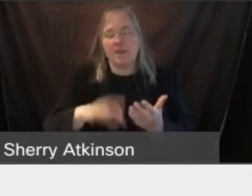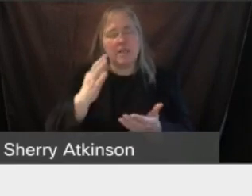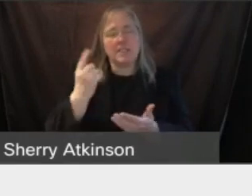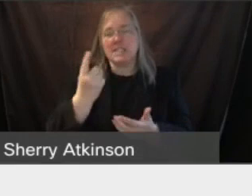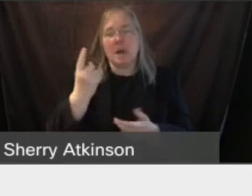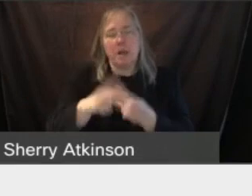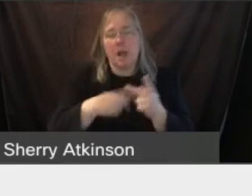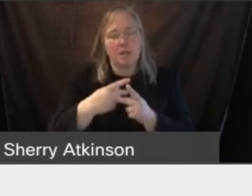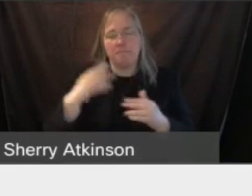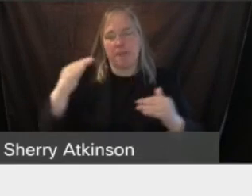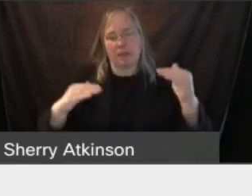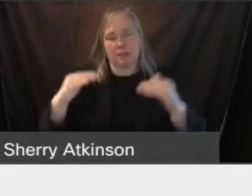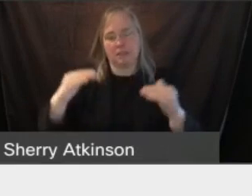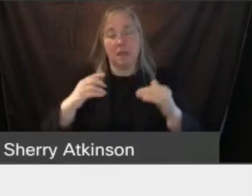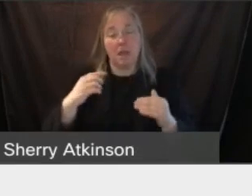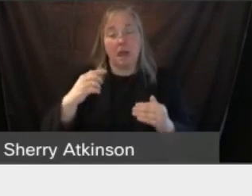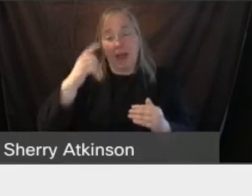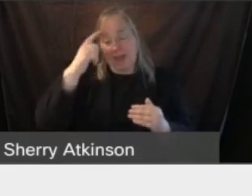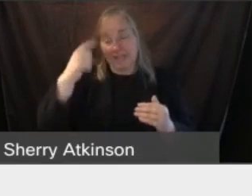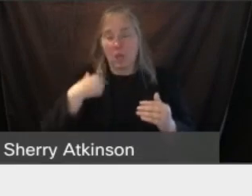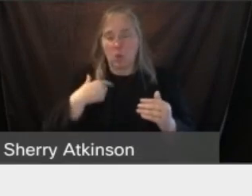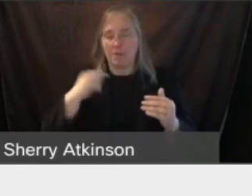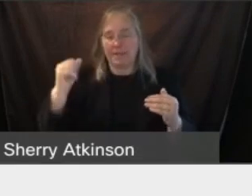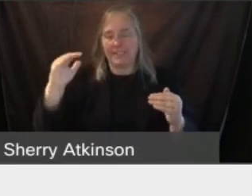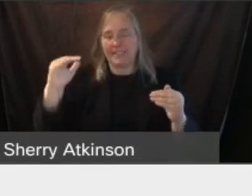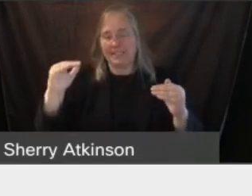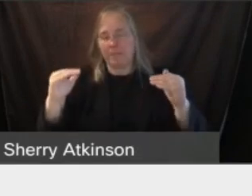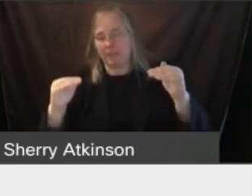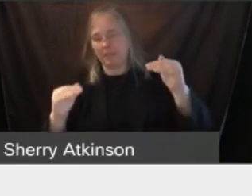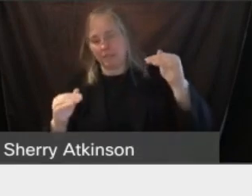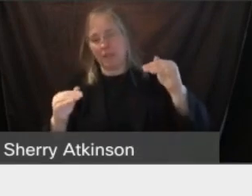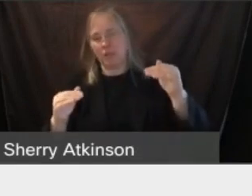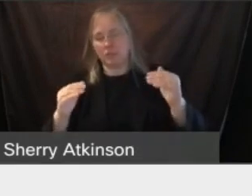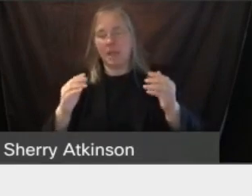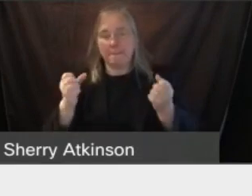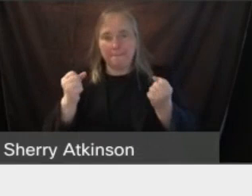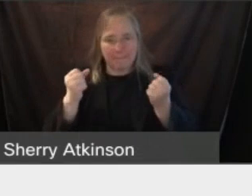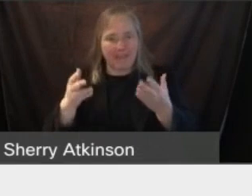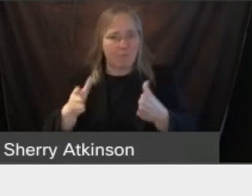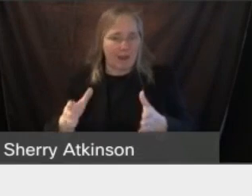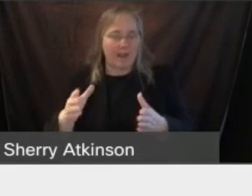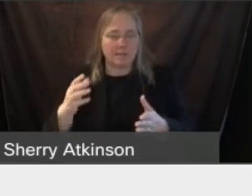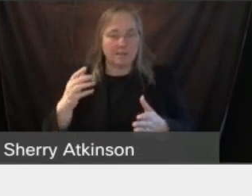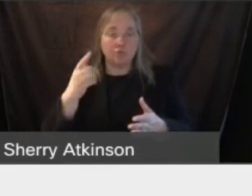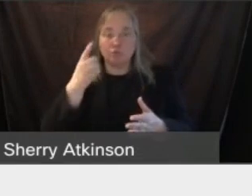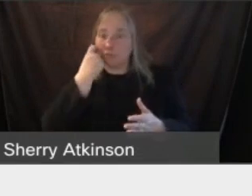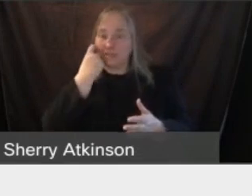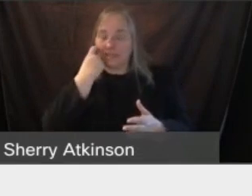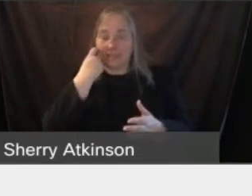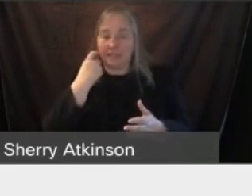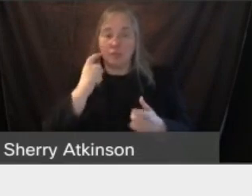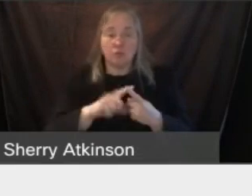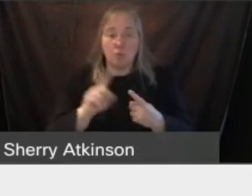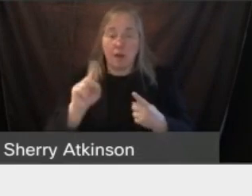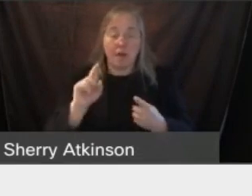think we've been tipping the scales in many respects. I think recently to where it